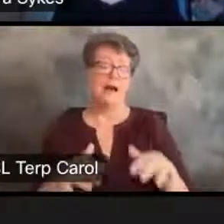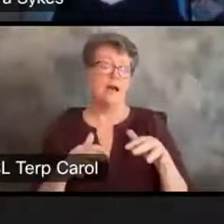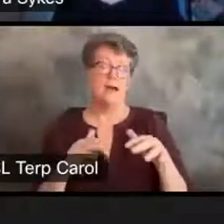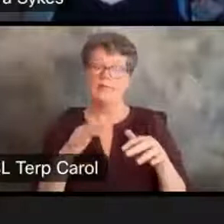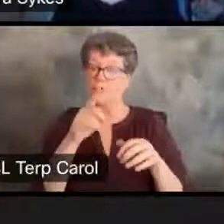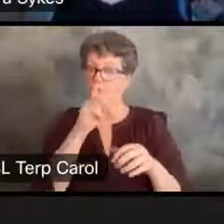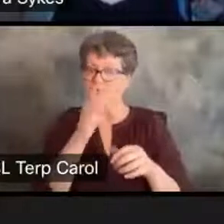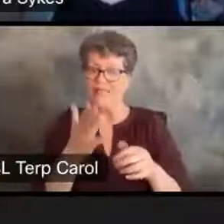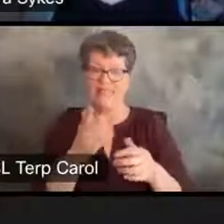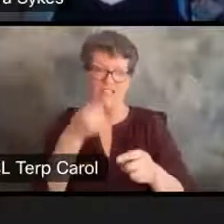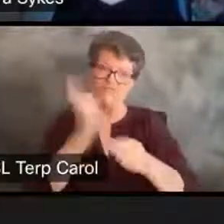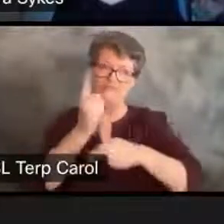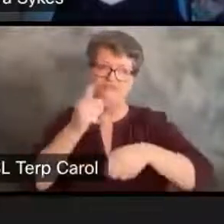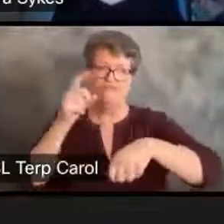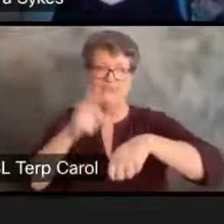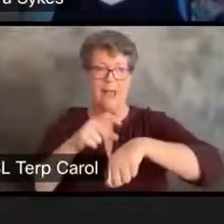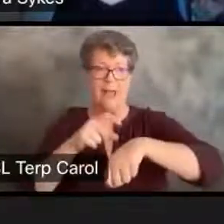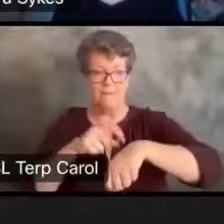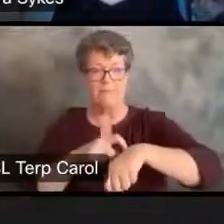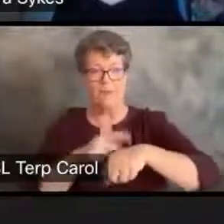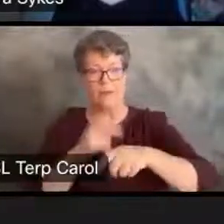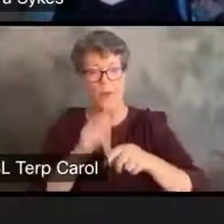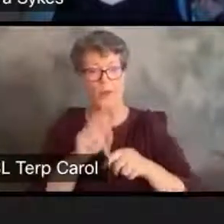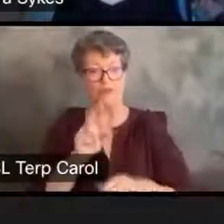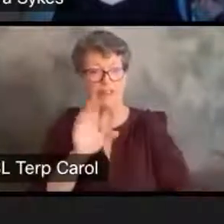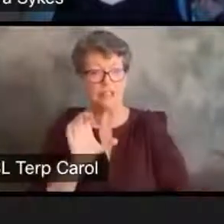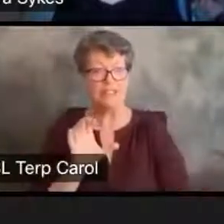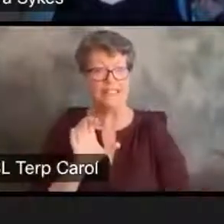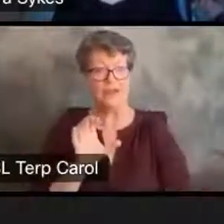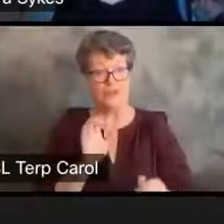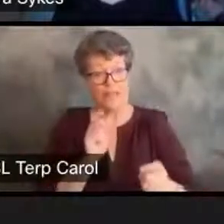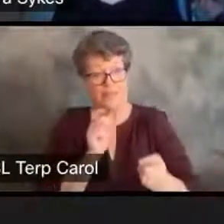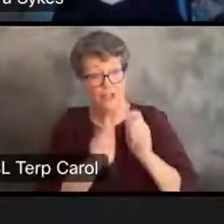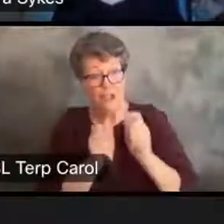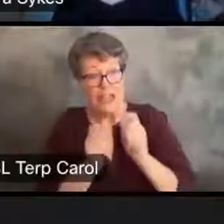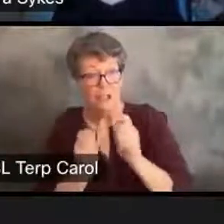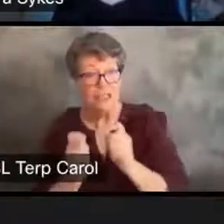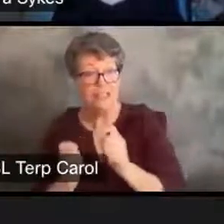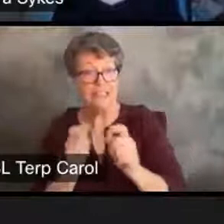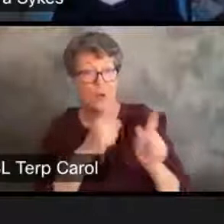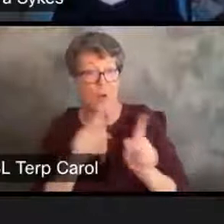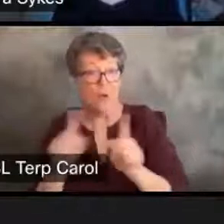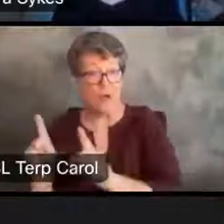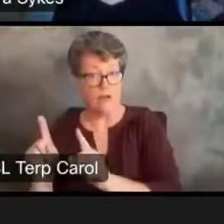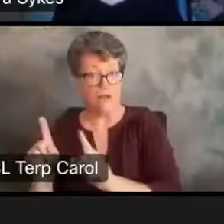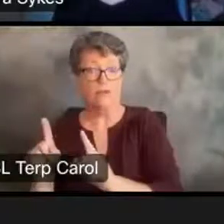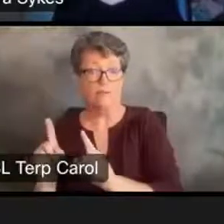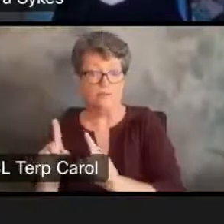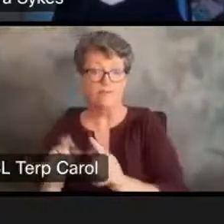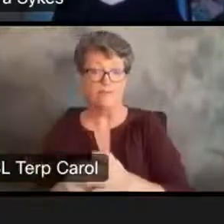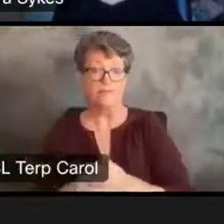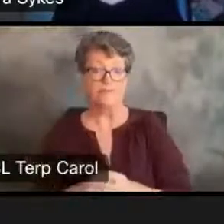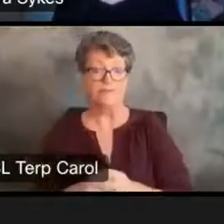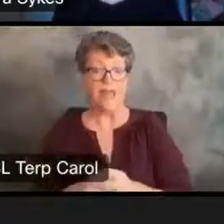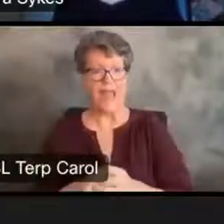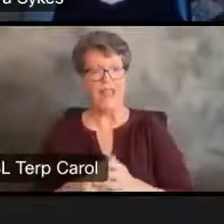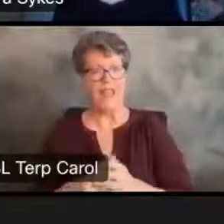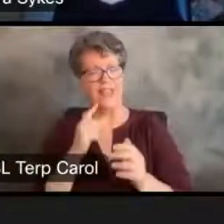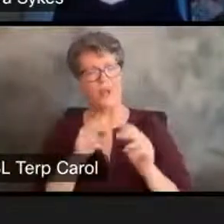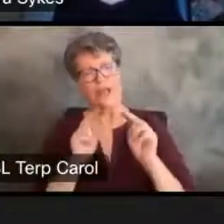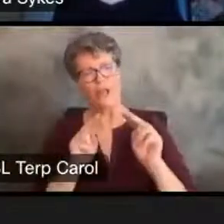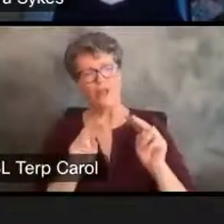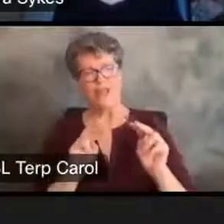Thank you very much, Carly. Yeah, it's I think a great opportunity for us to look at aligning ourselves with the junior college and